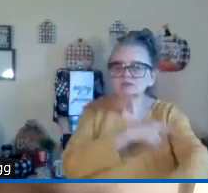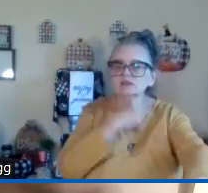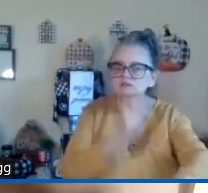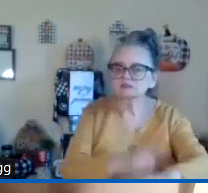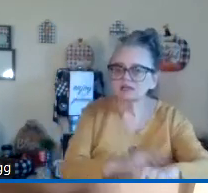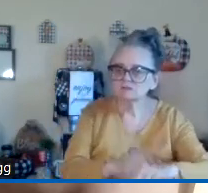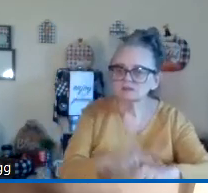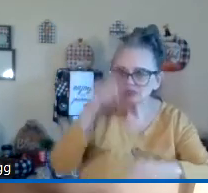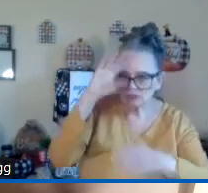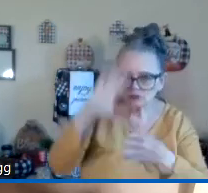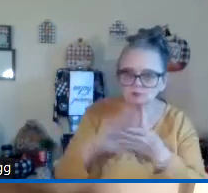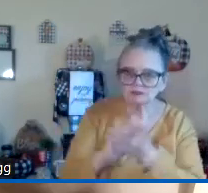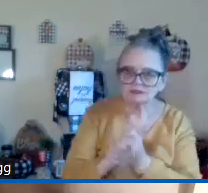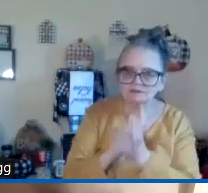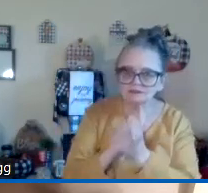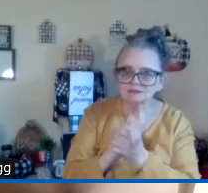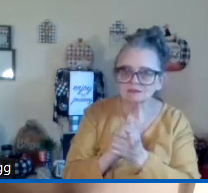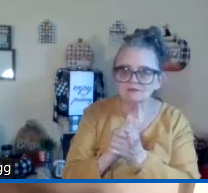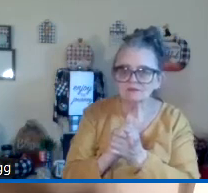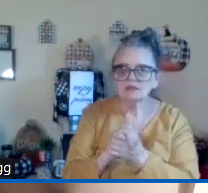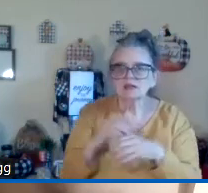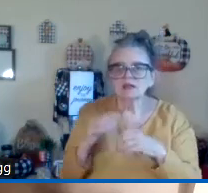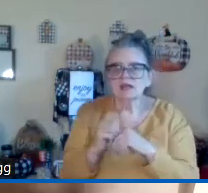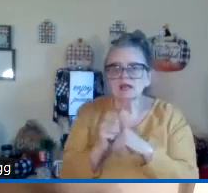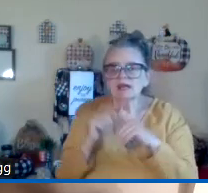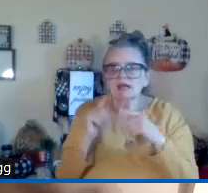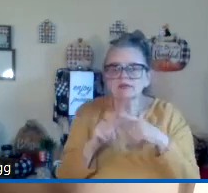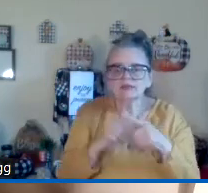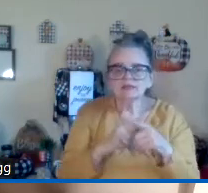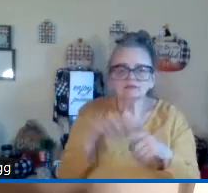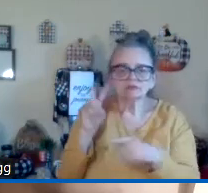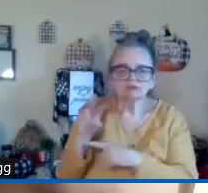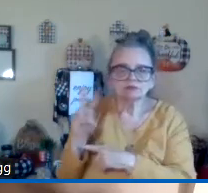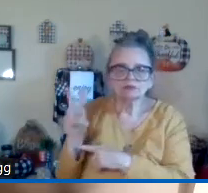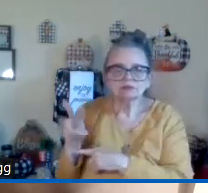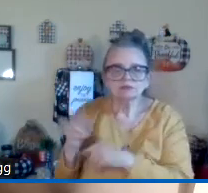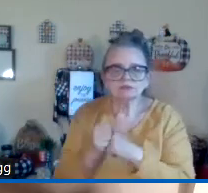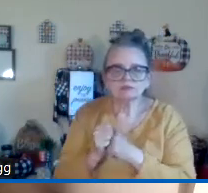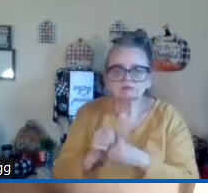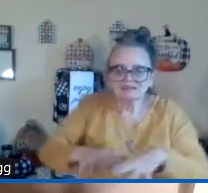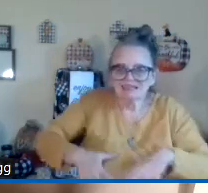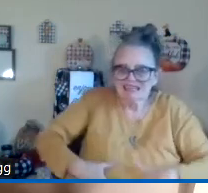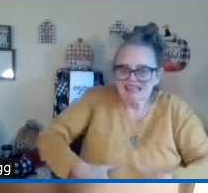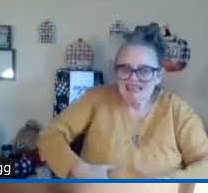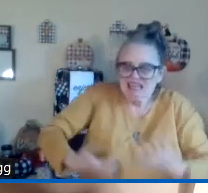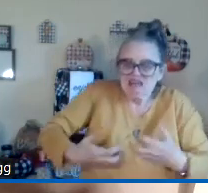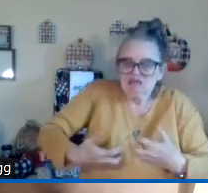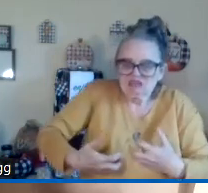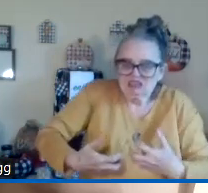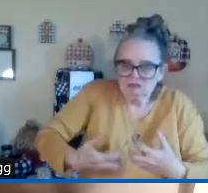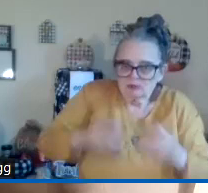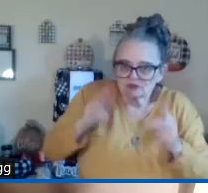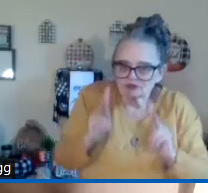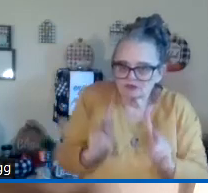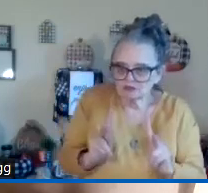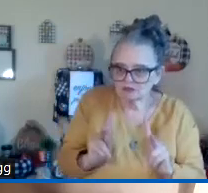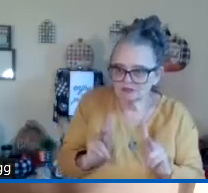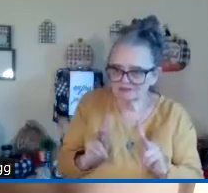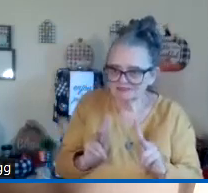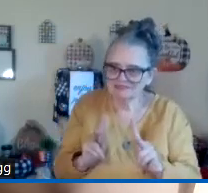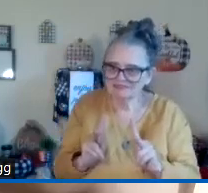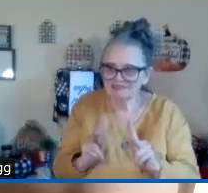that. And if I get jealous of Rose, then I have a problem. God will deal with